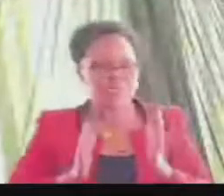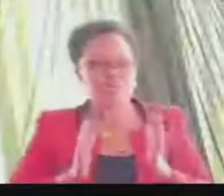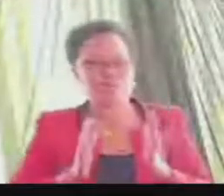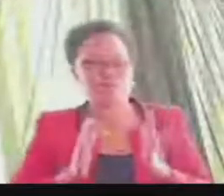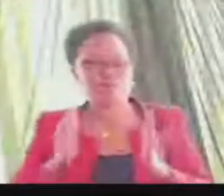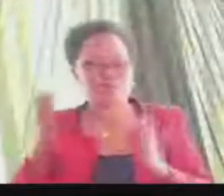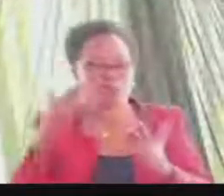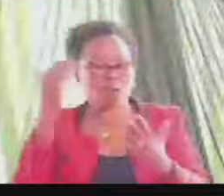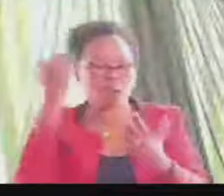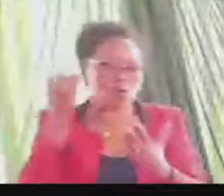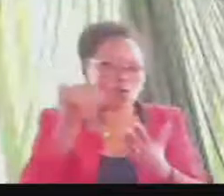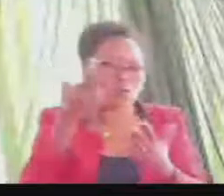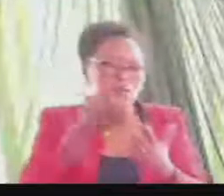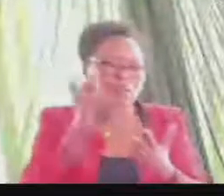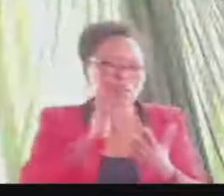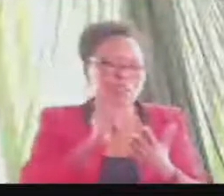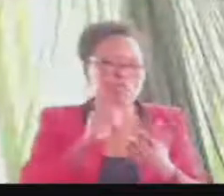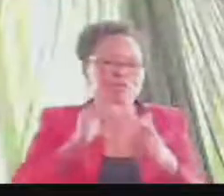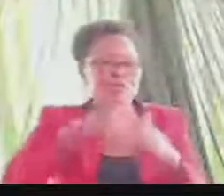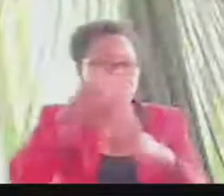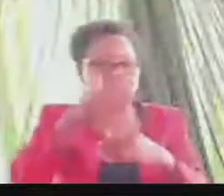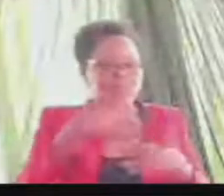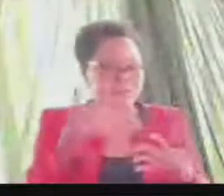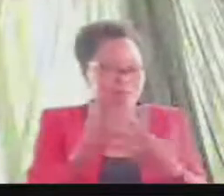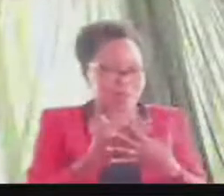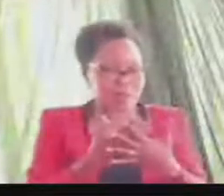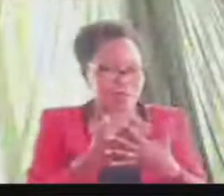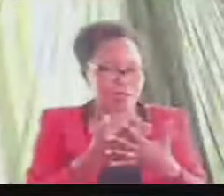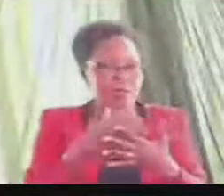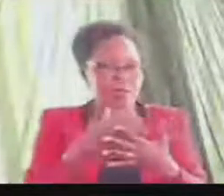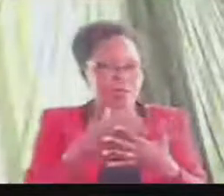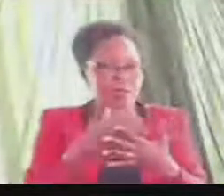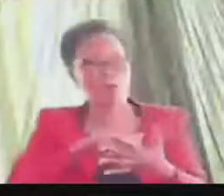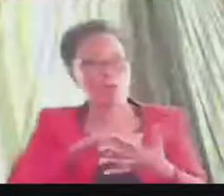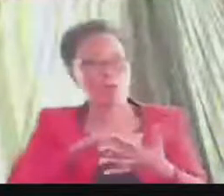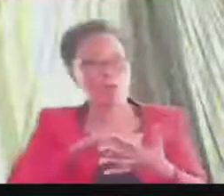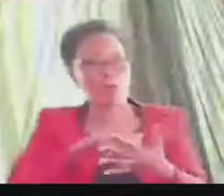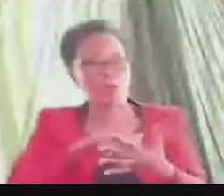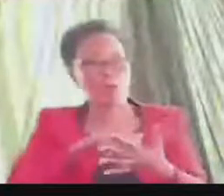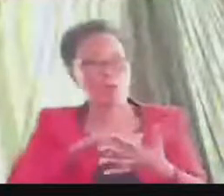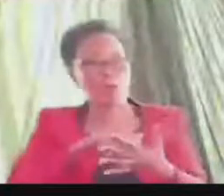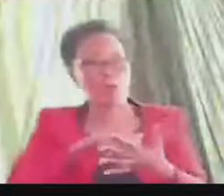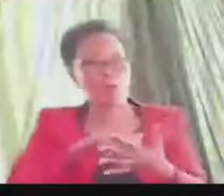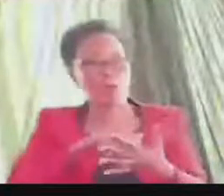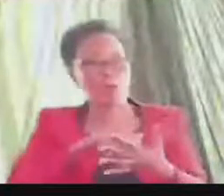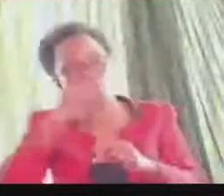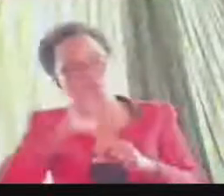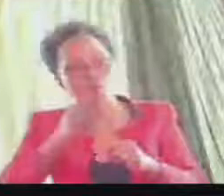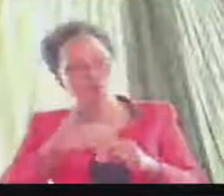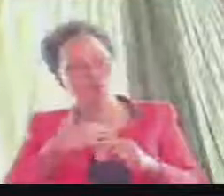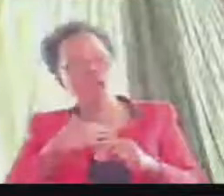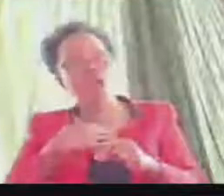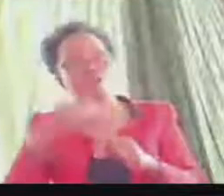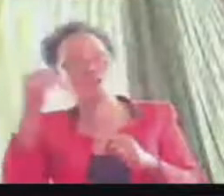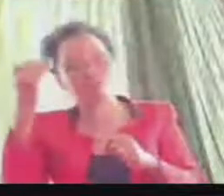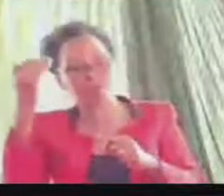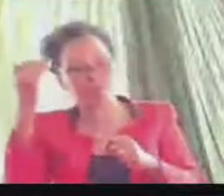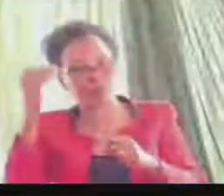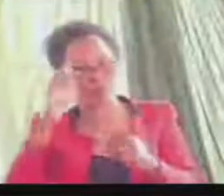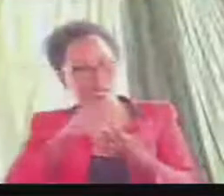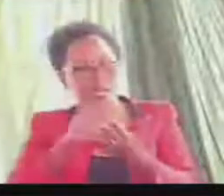it can send messages to those who are involved. There are already cases in court, people chopped off their